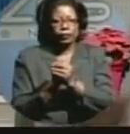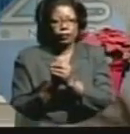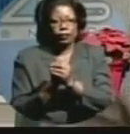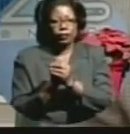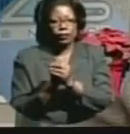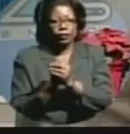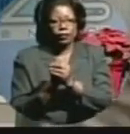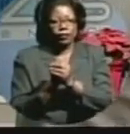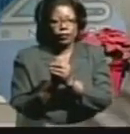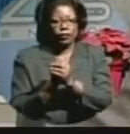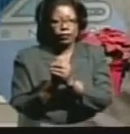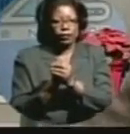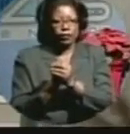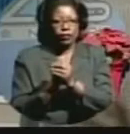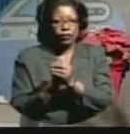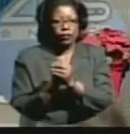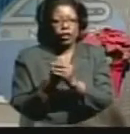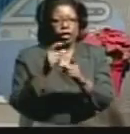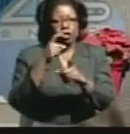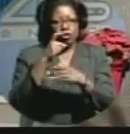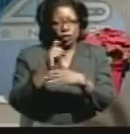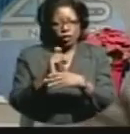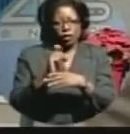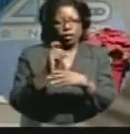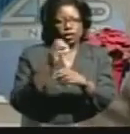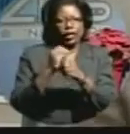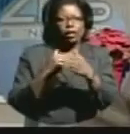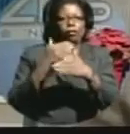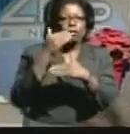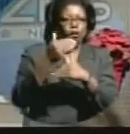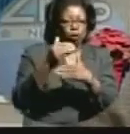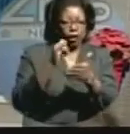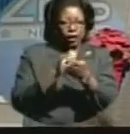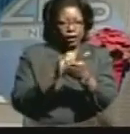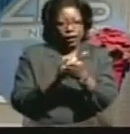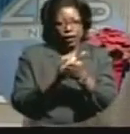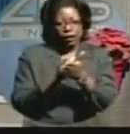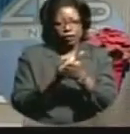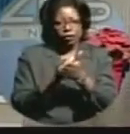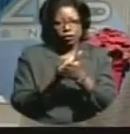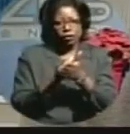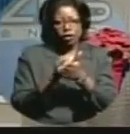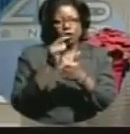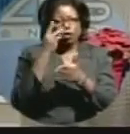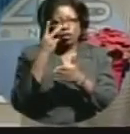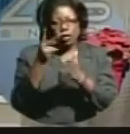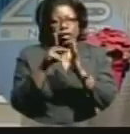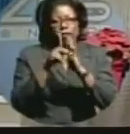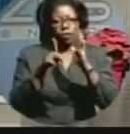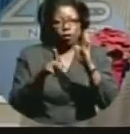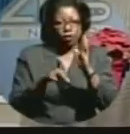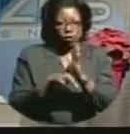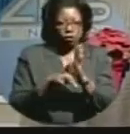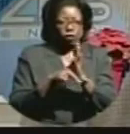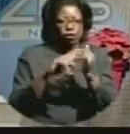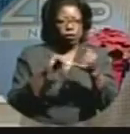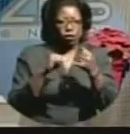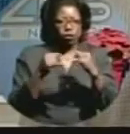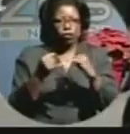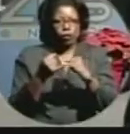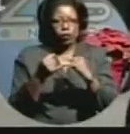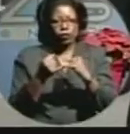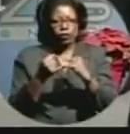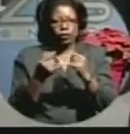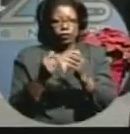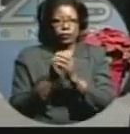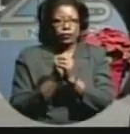That's, you follow me? You have to get beyond that. They see some corporate policy issues that they are